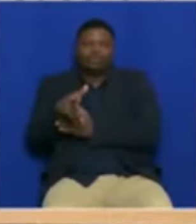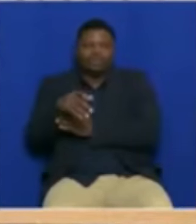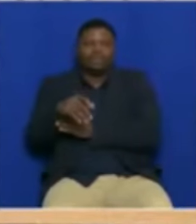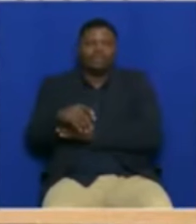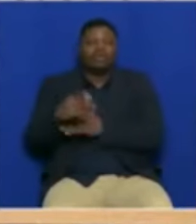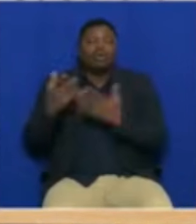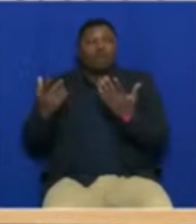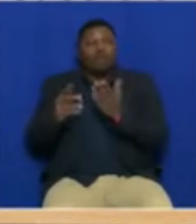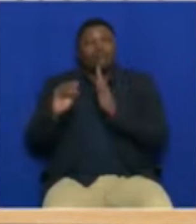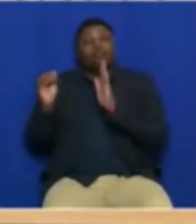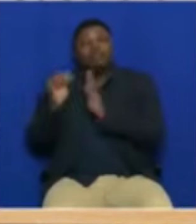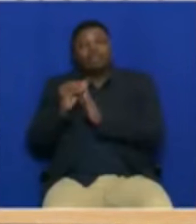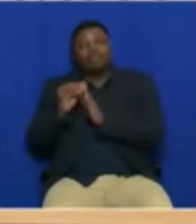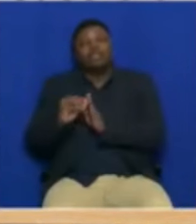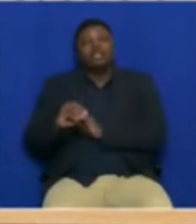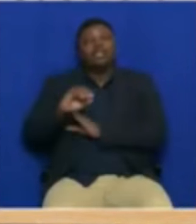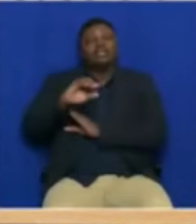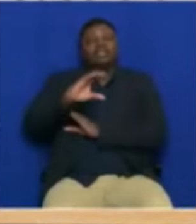383.